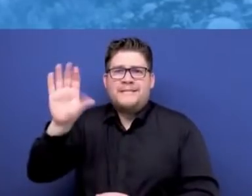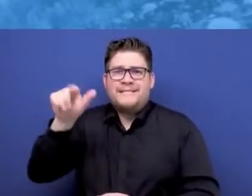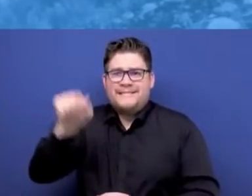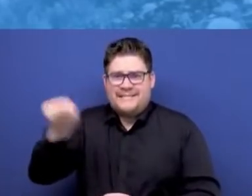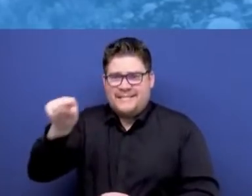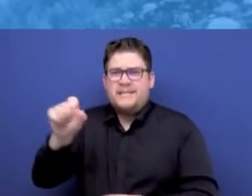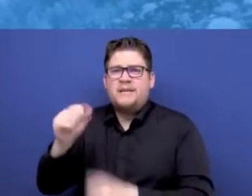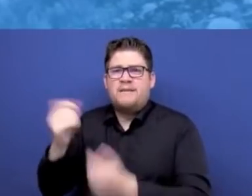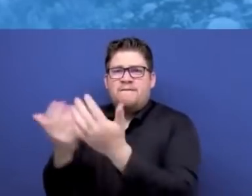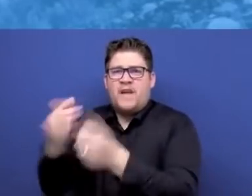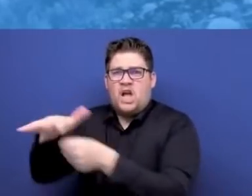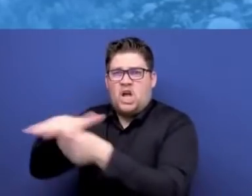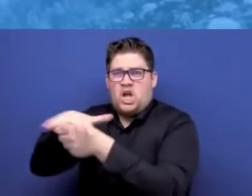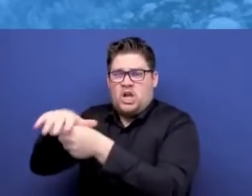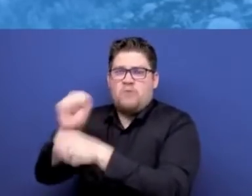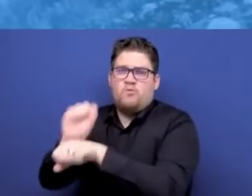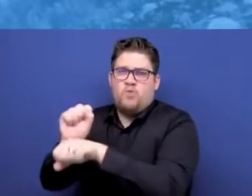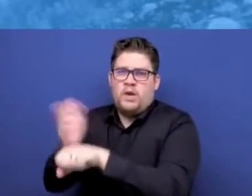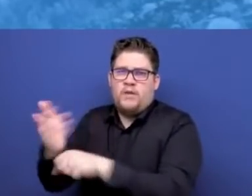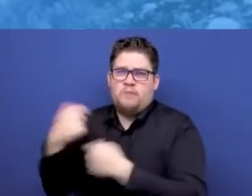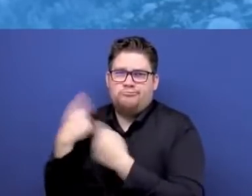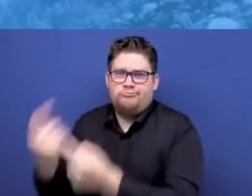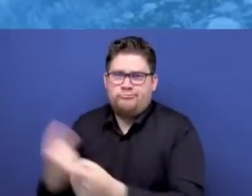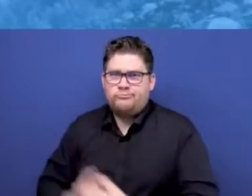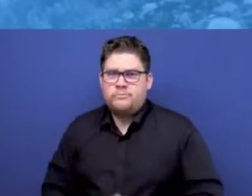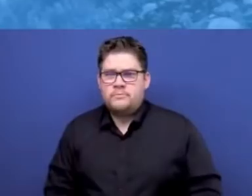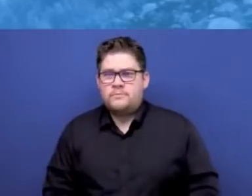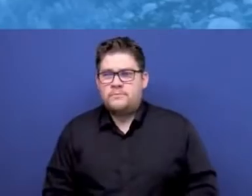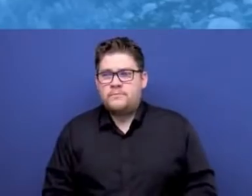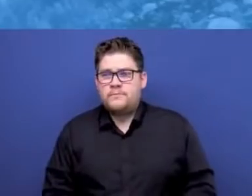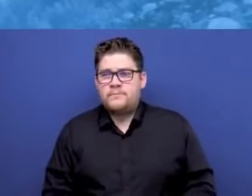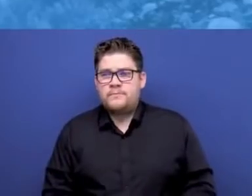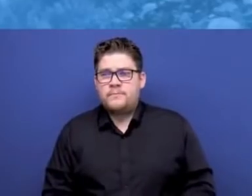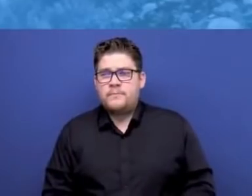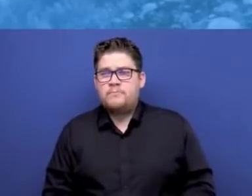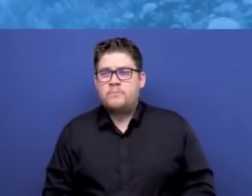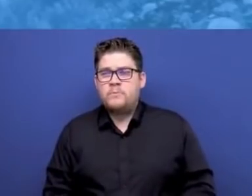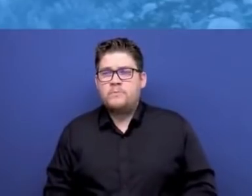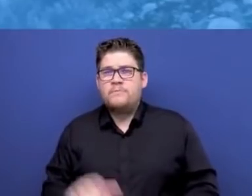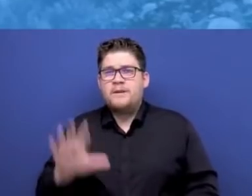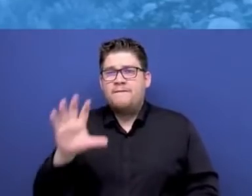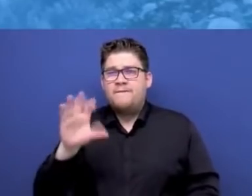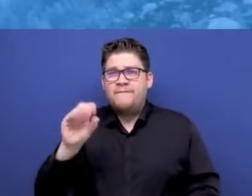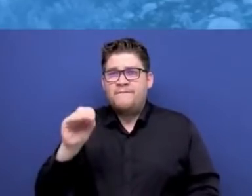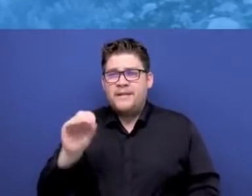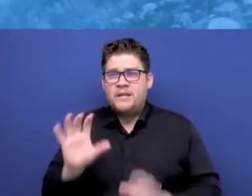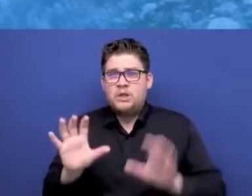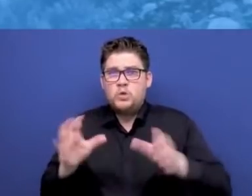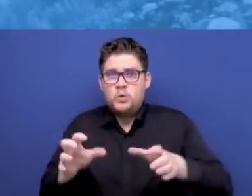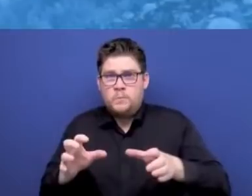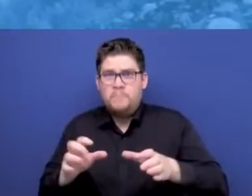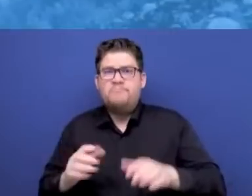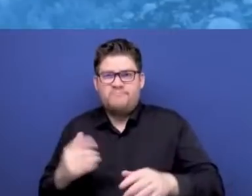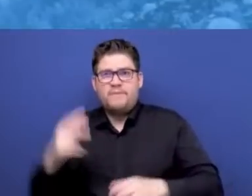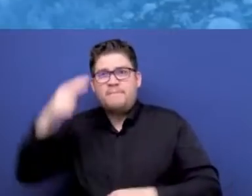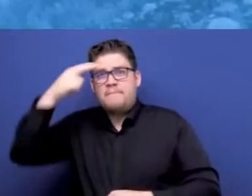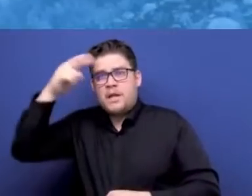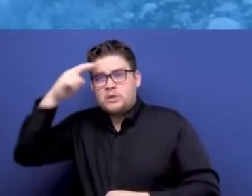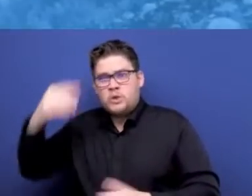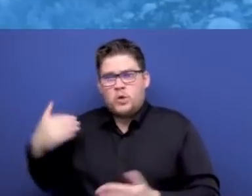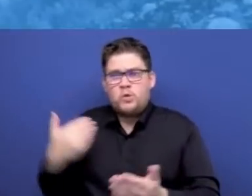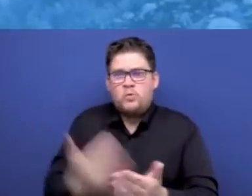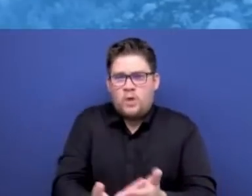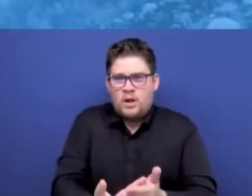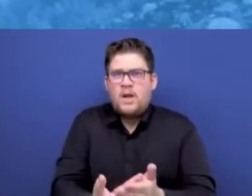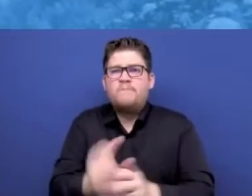50 20-person unit crews from Mexico last Saturday, and they're assigned to the South Okanagan on the Asturias Fire. And then the